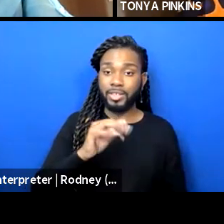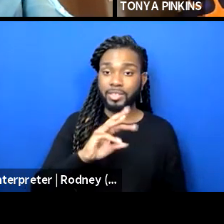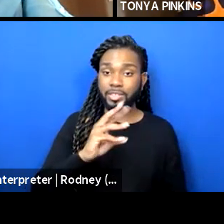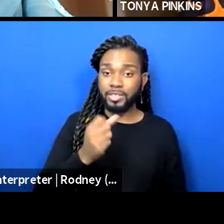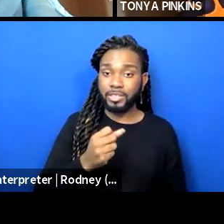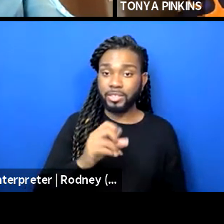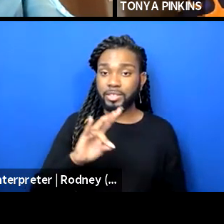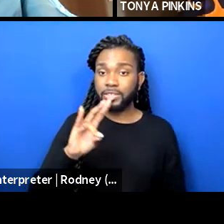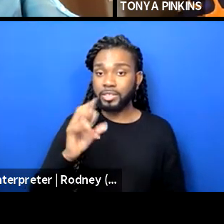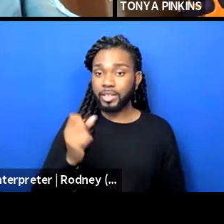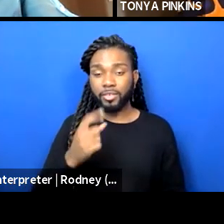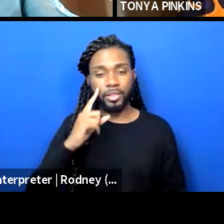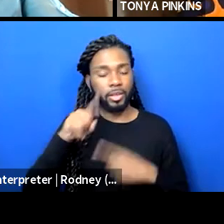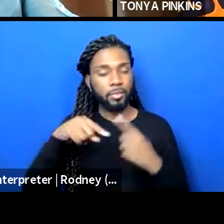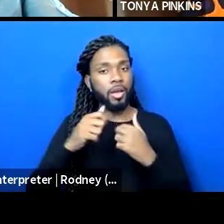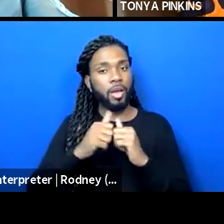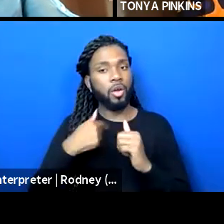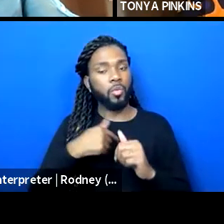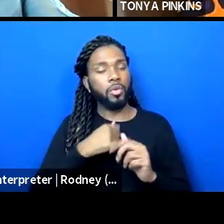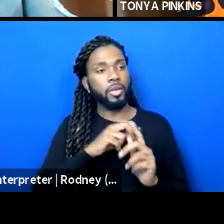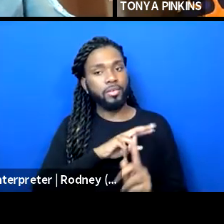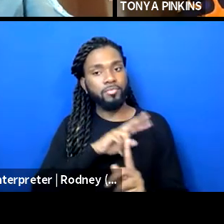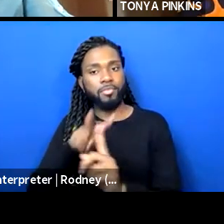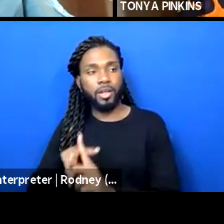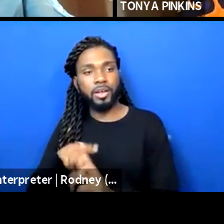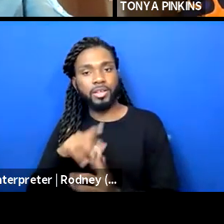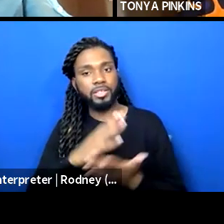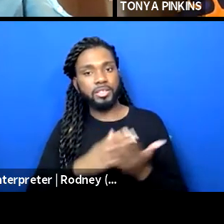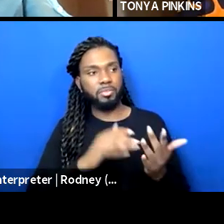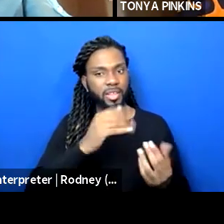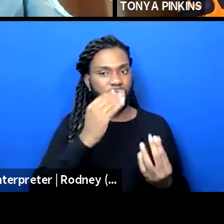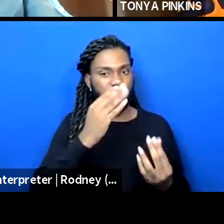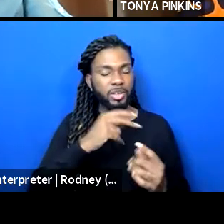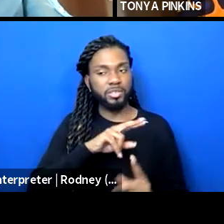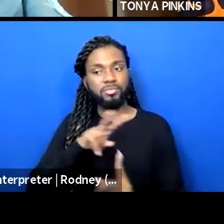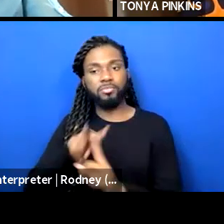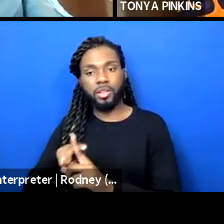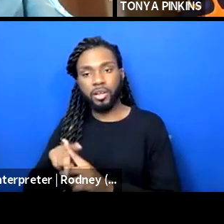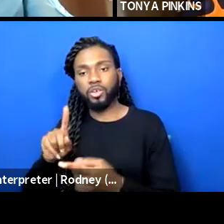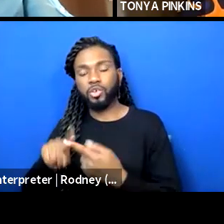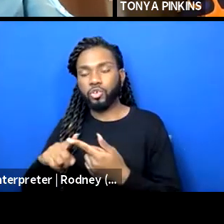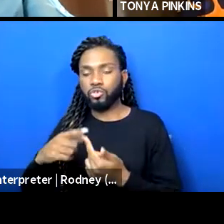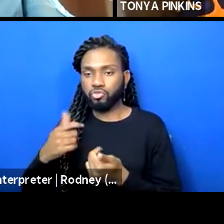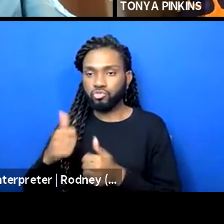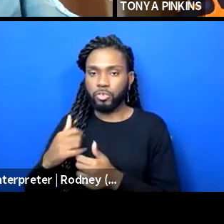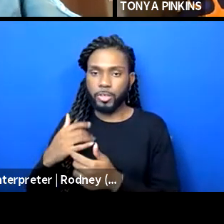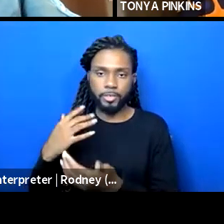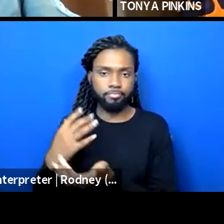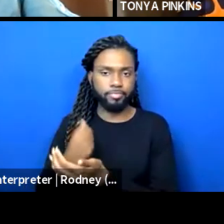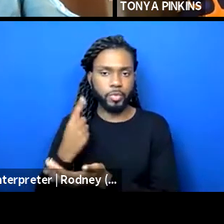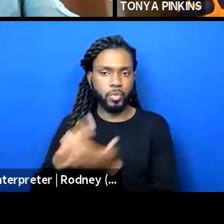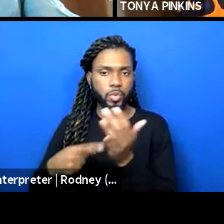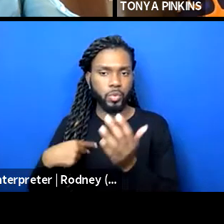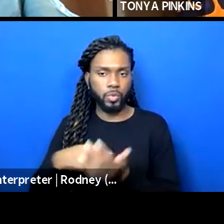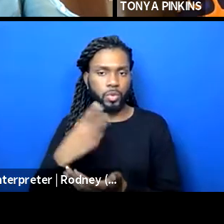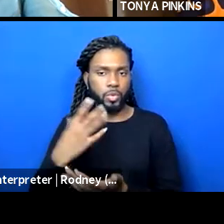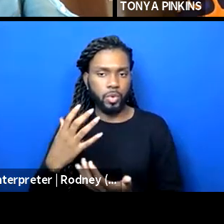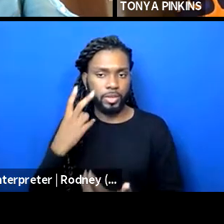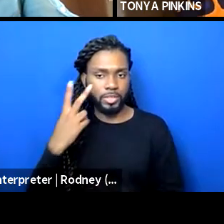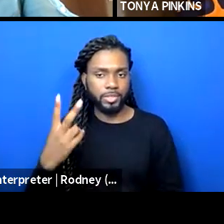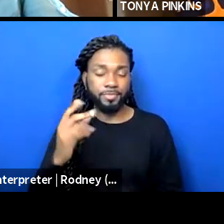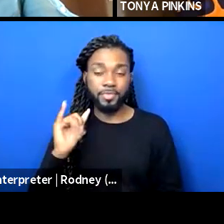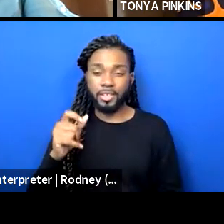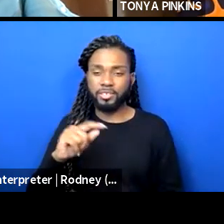might utilize that information in this moment to actually manifest some of the things we want to see. So those are a few of